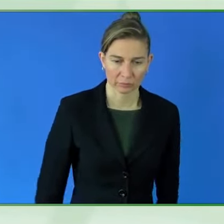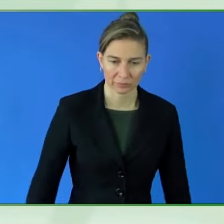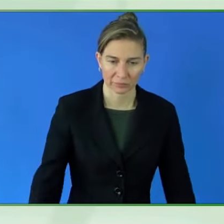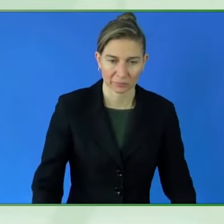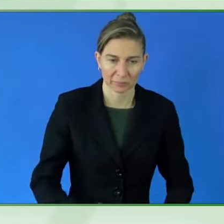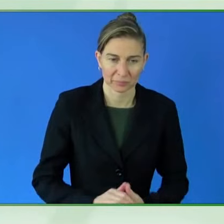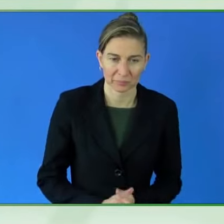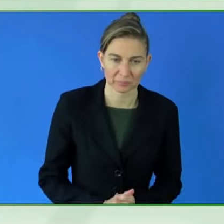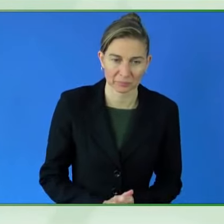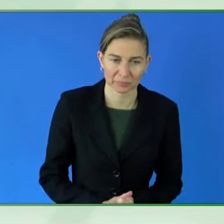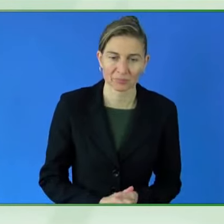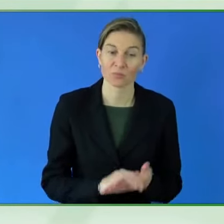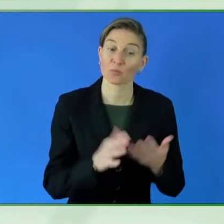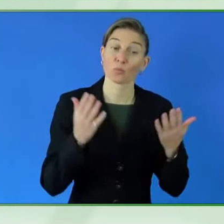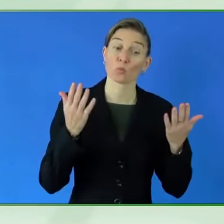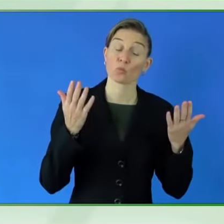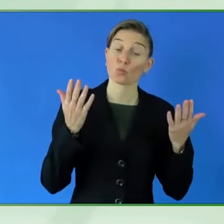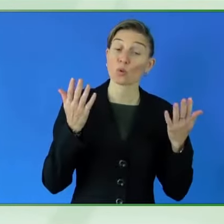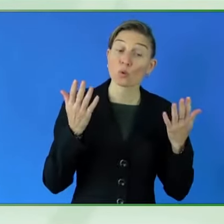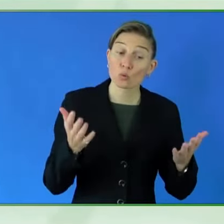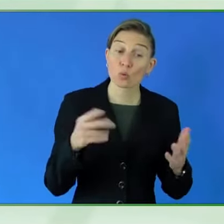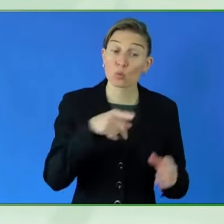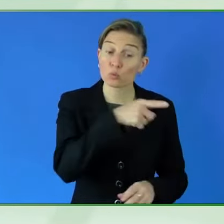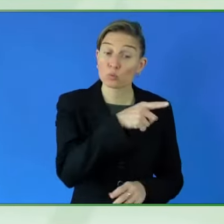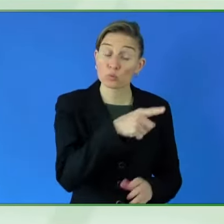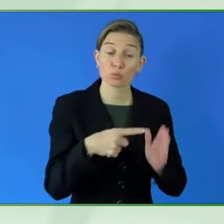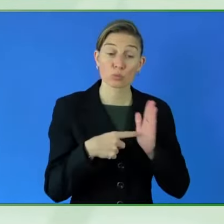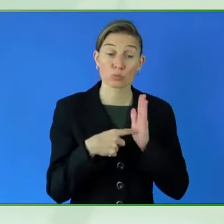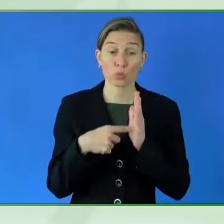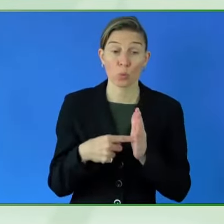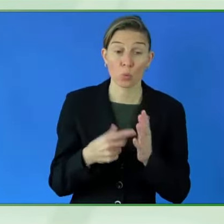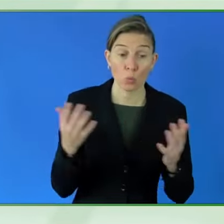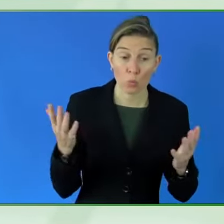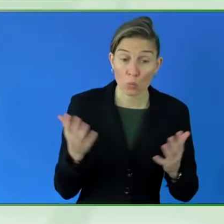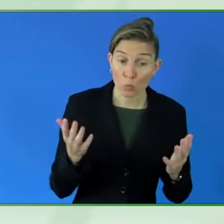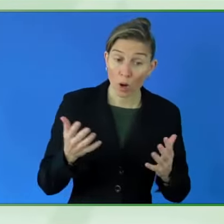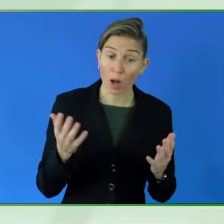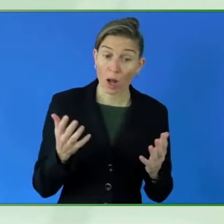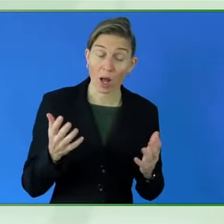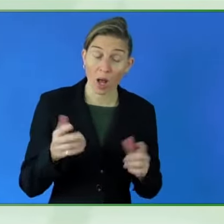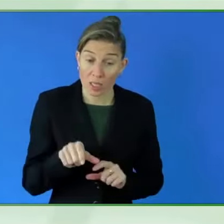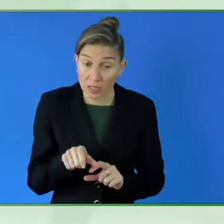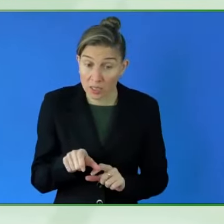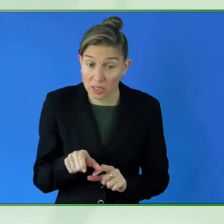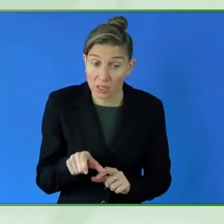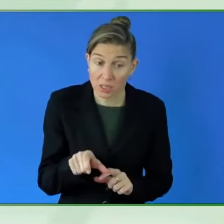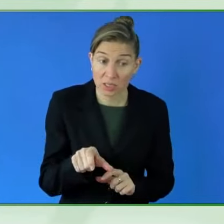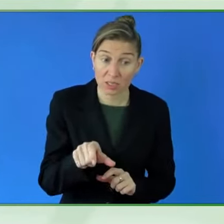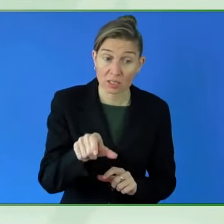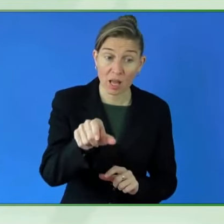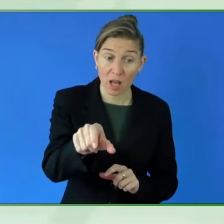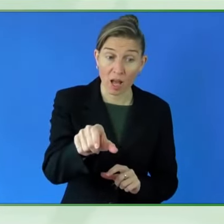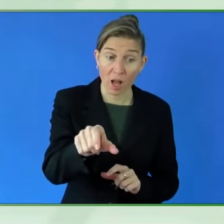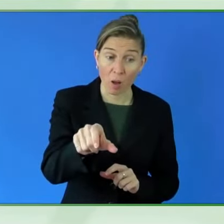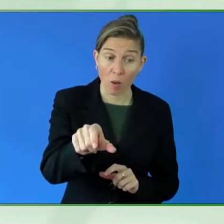image is Sidewalk Score, which demonstrates the ability to use those